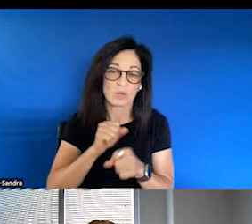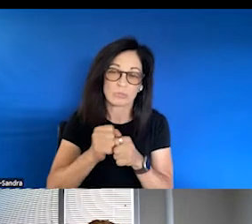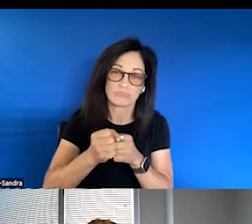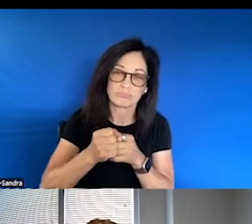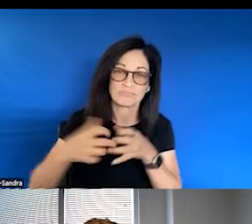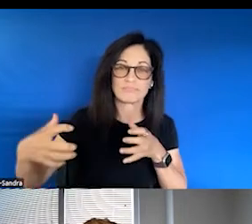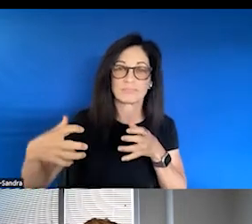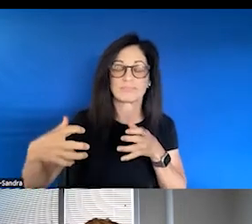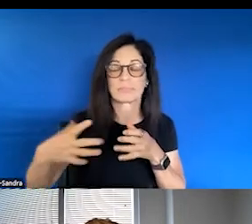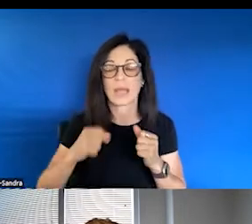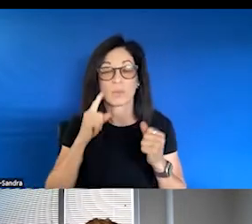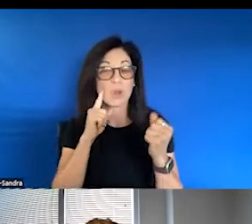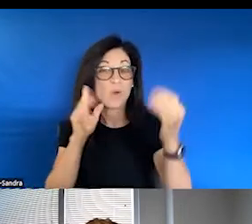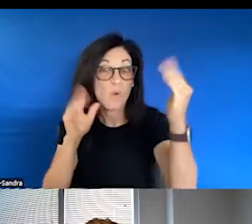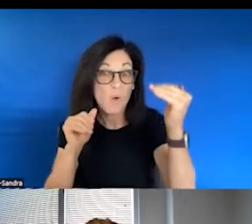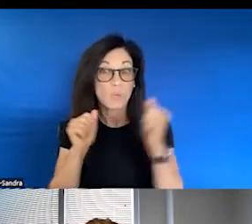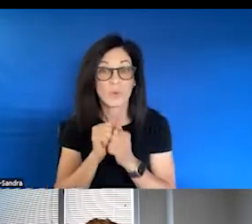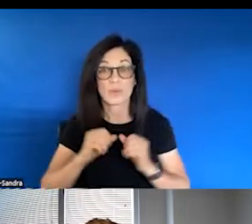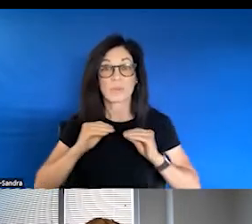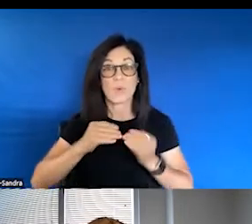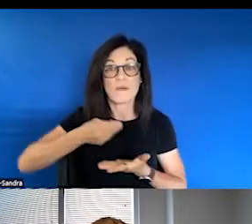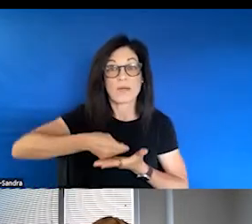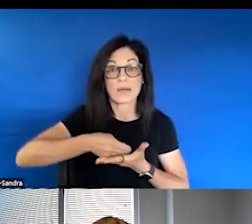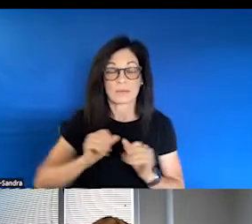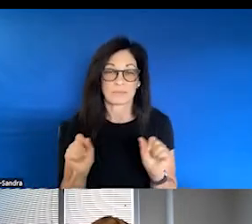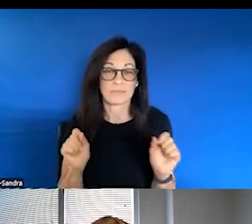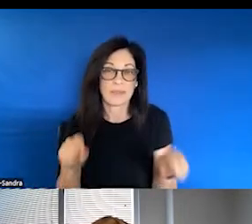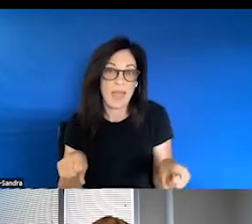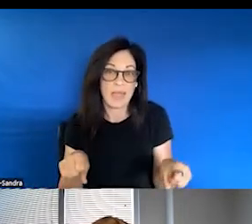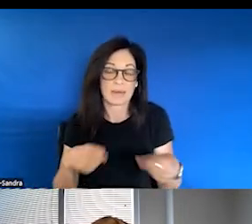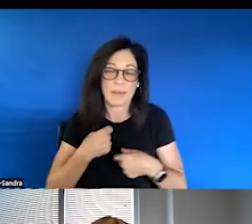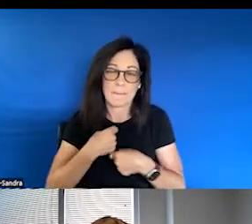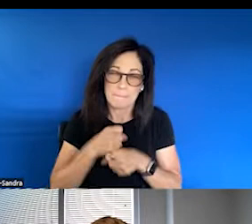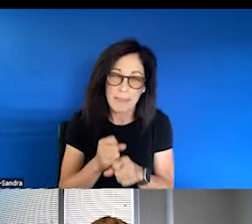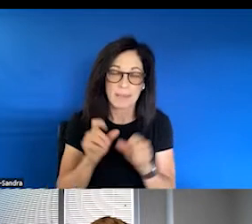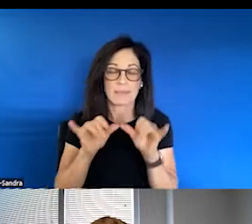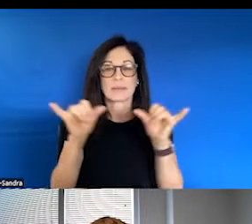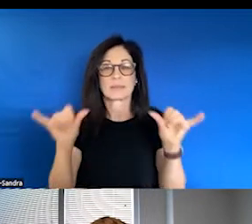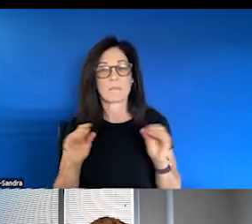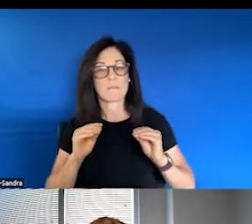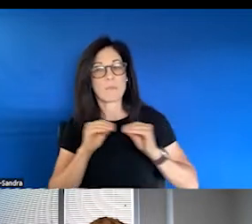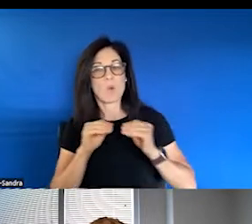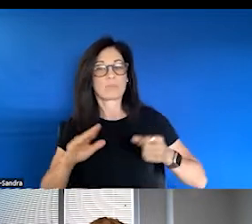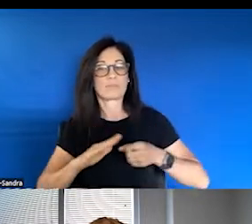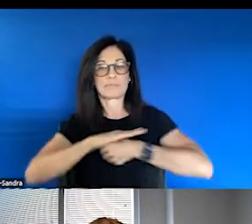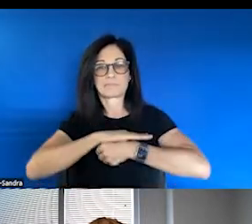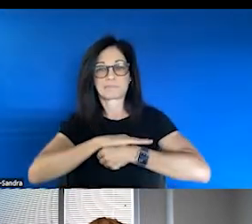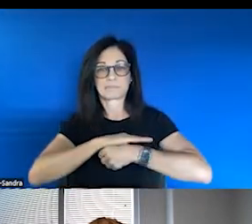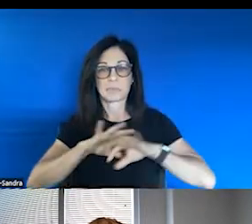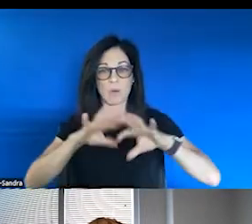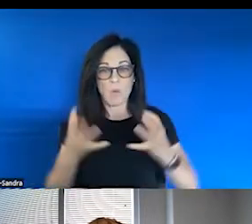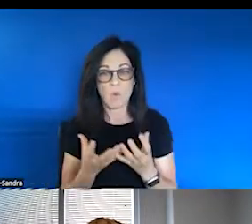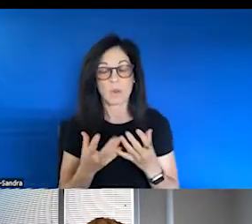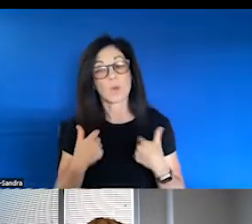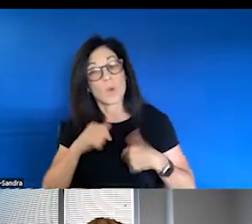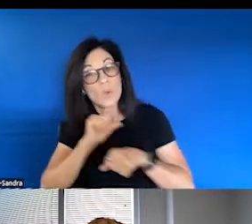this, and we are hopeful with additional funding to be able to make the system more complete. We've been working closely